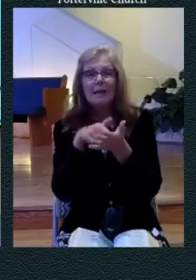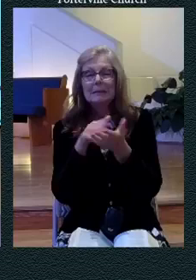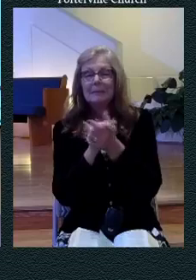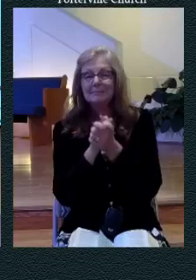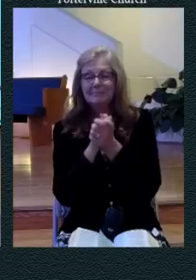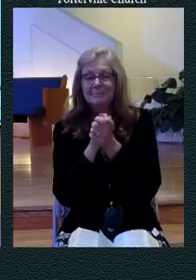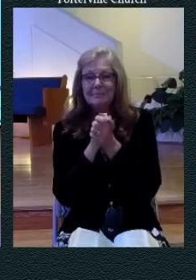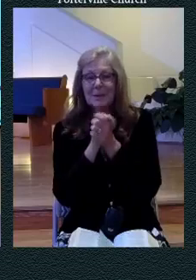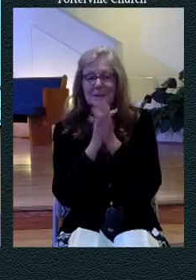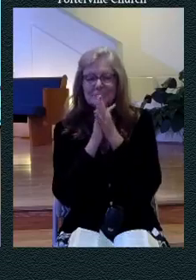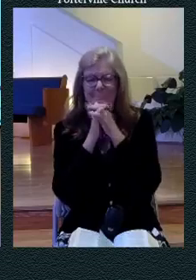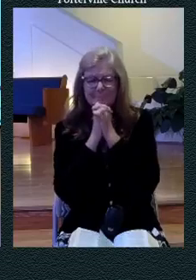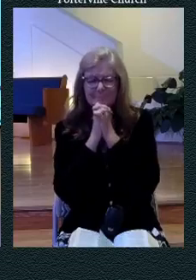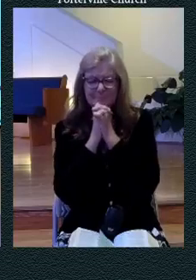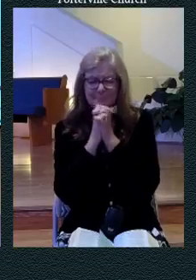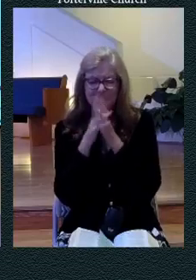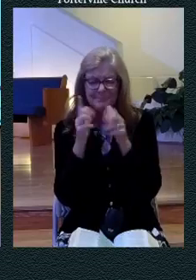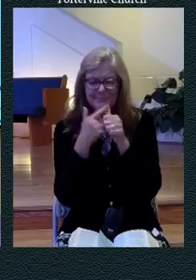remarks.